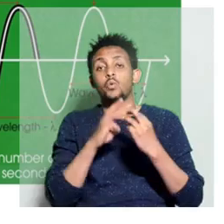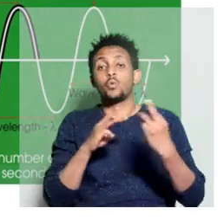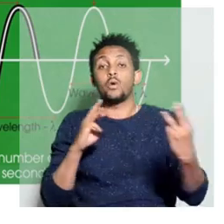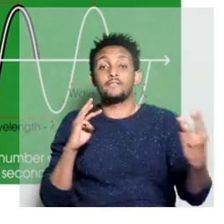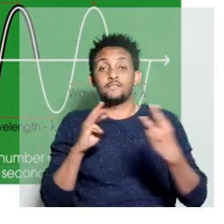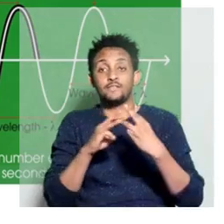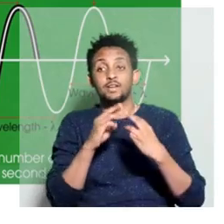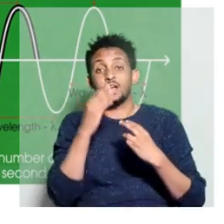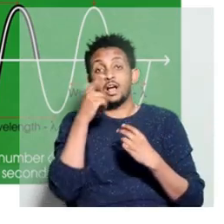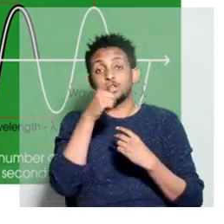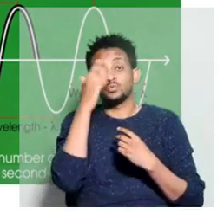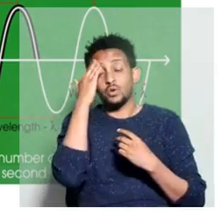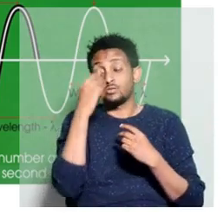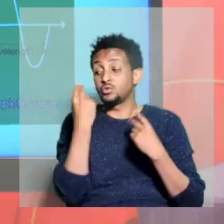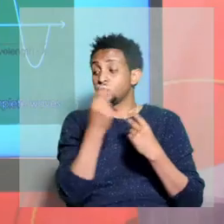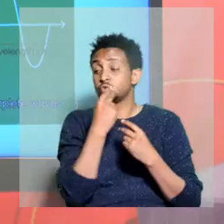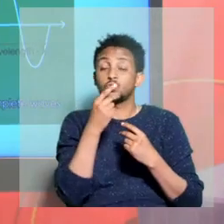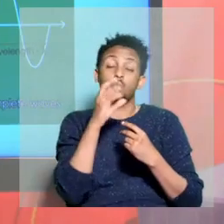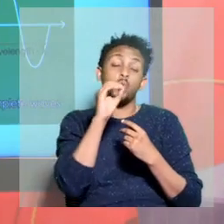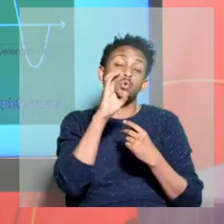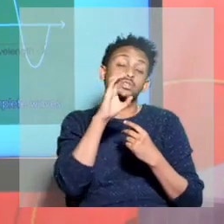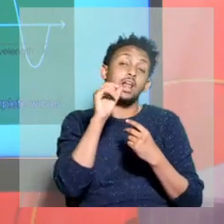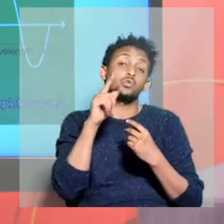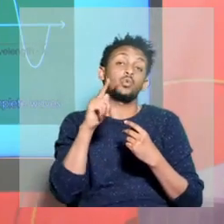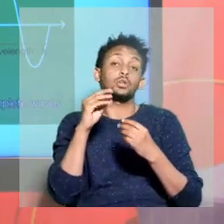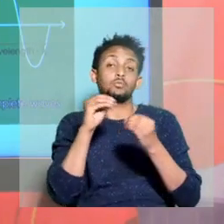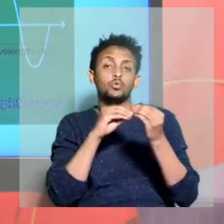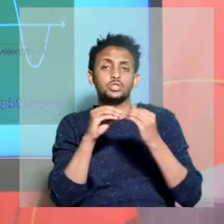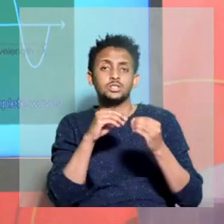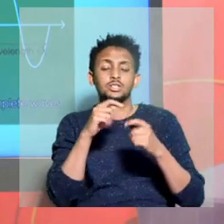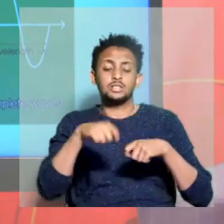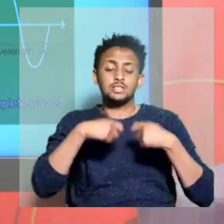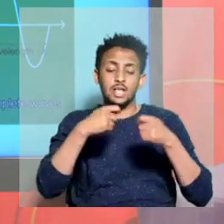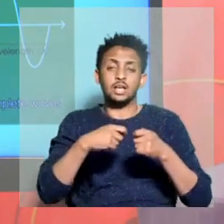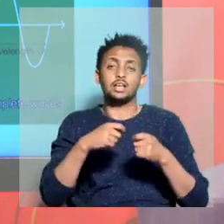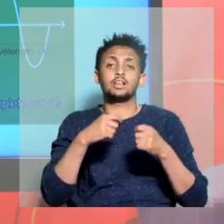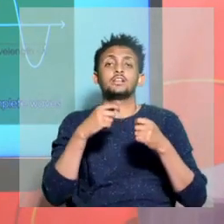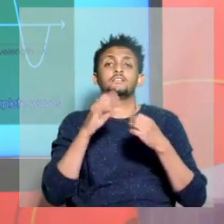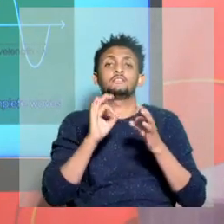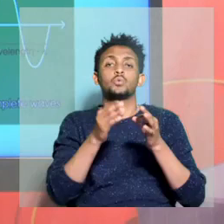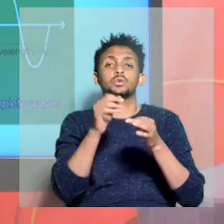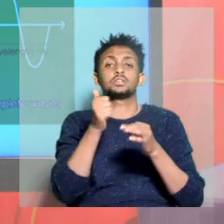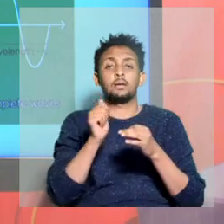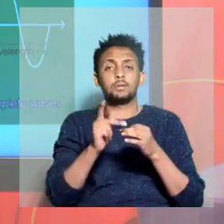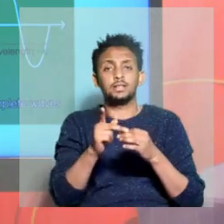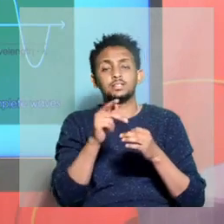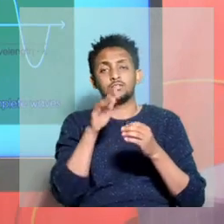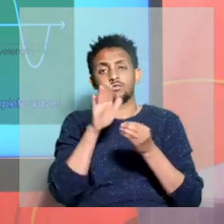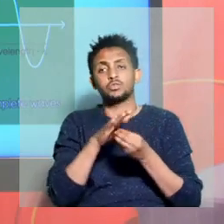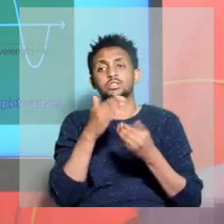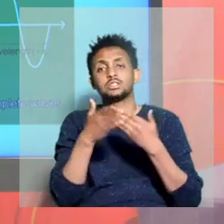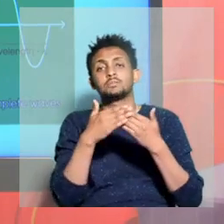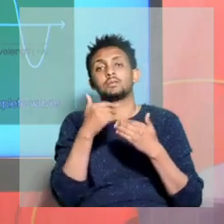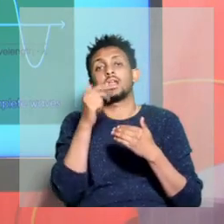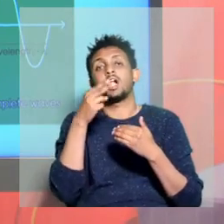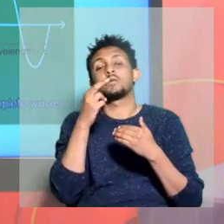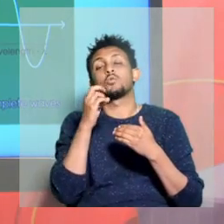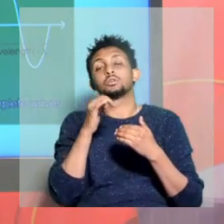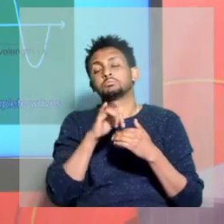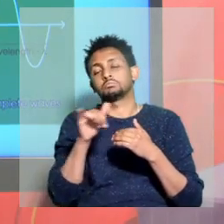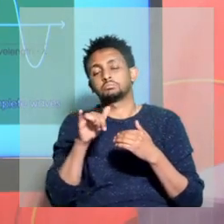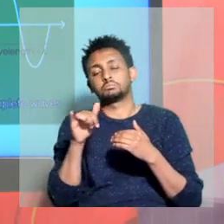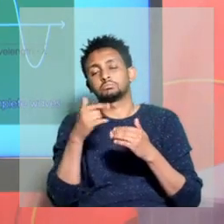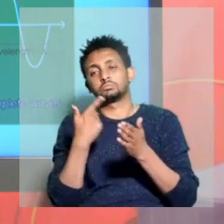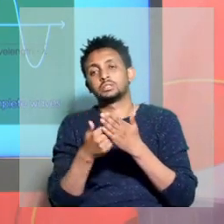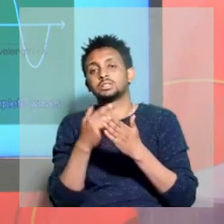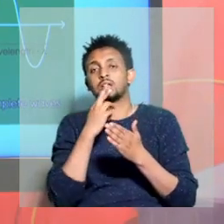waves. As we have used in oscillatory motion, we have cycle, period, frequency, amplitude, restoring force, simple harmonic motion, and so on. These